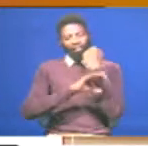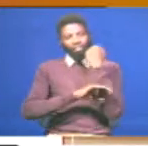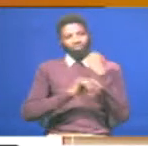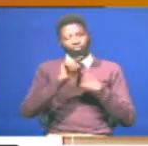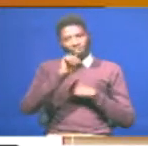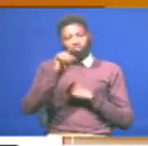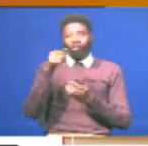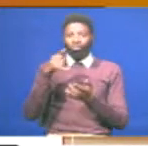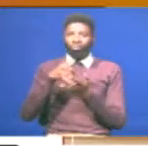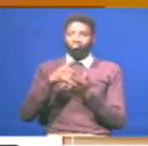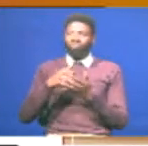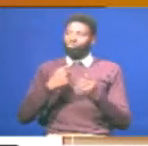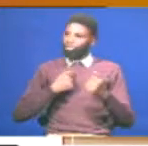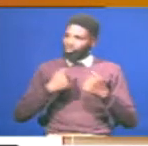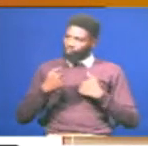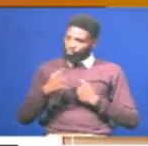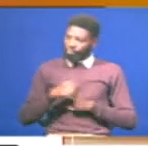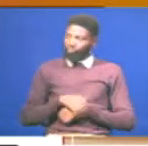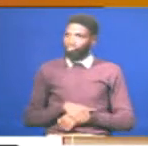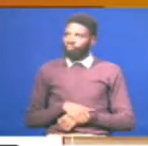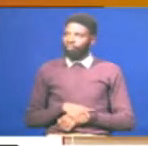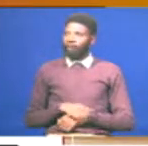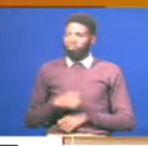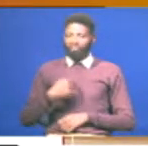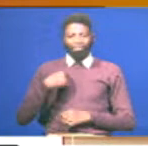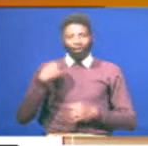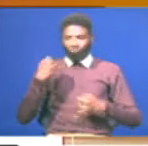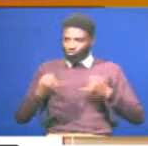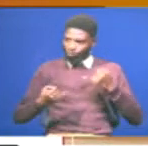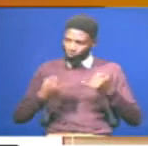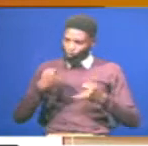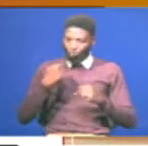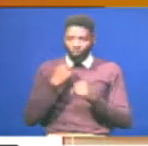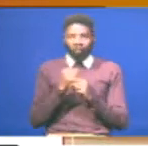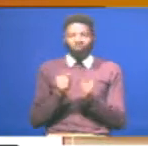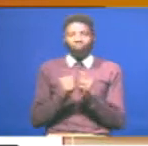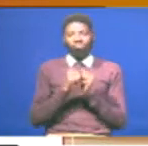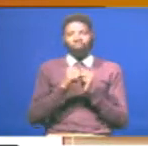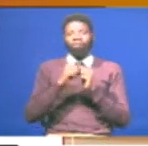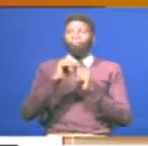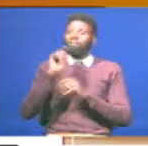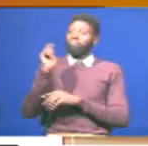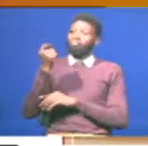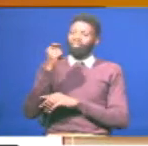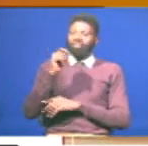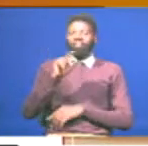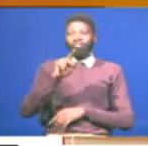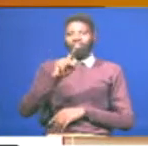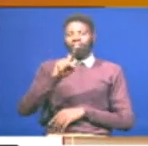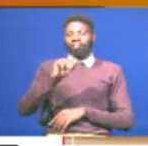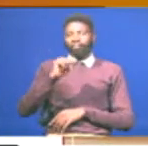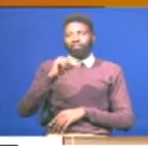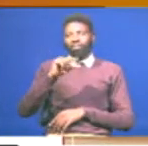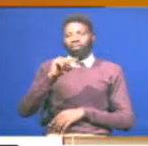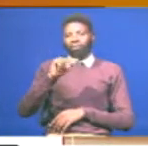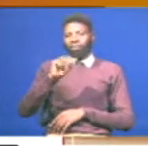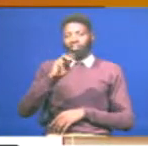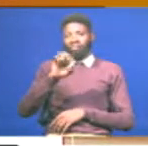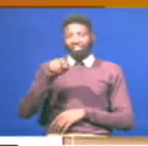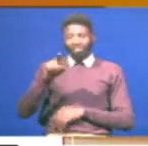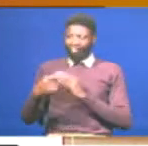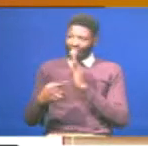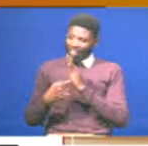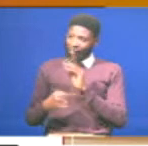Rwanda. And I really enjoyed working for President Kagame because he's very tech savvy. And